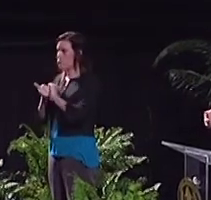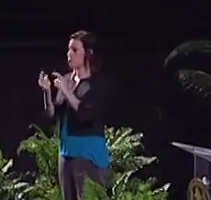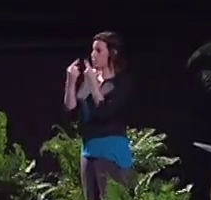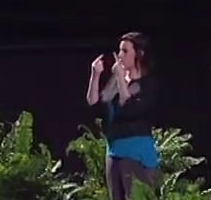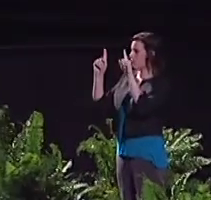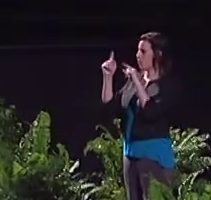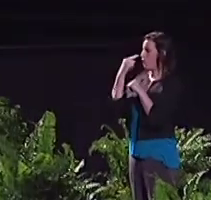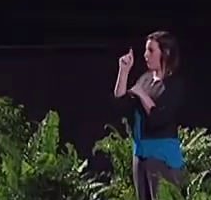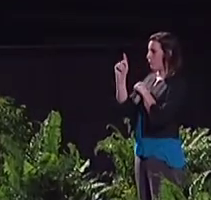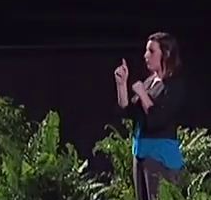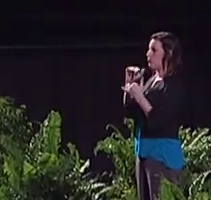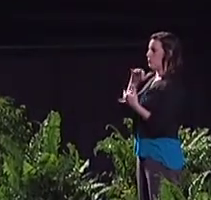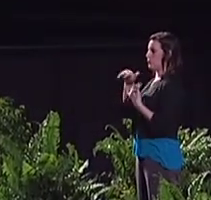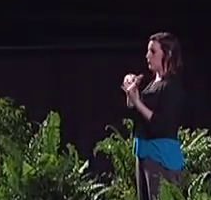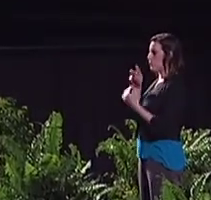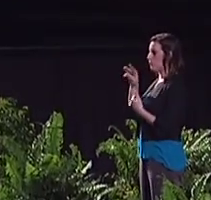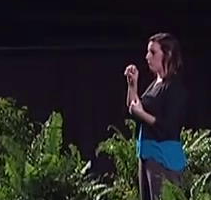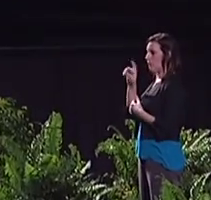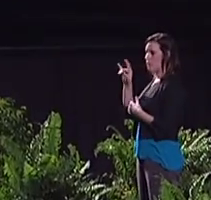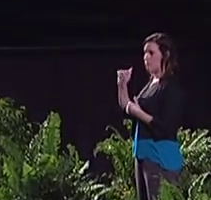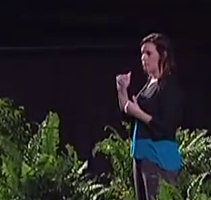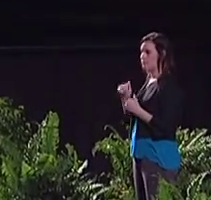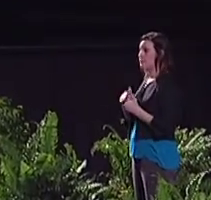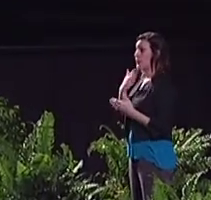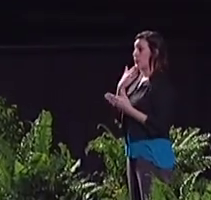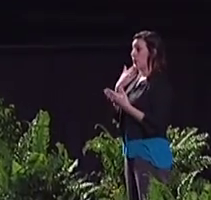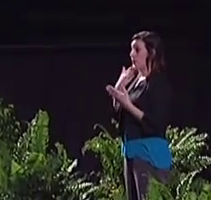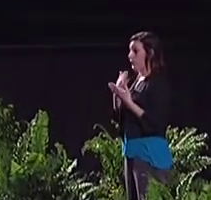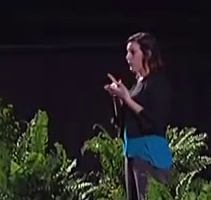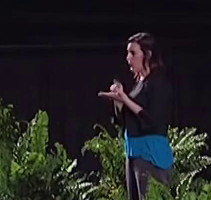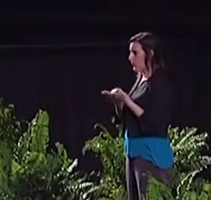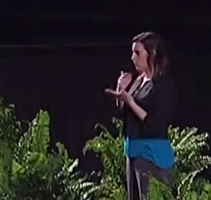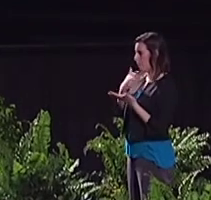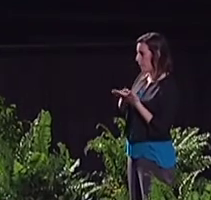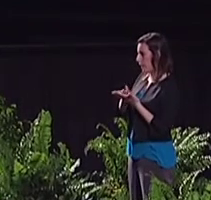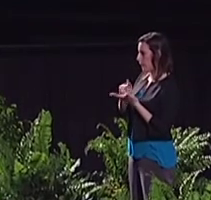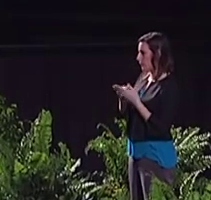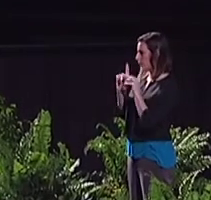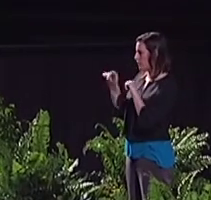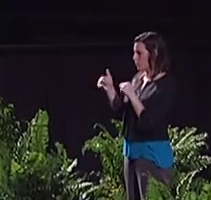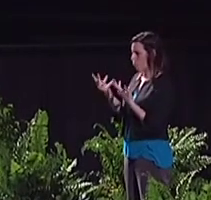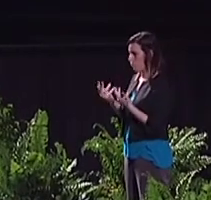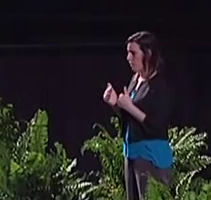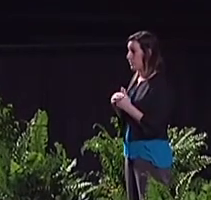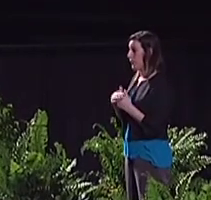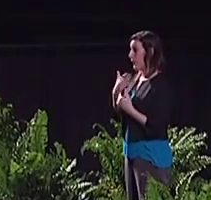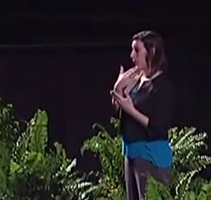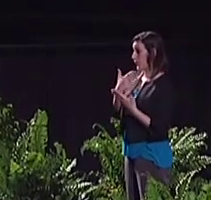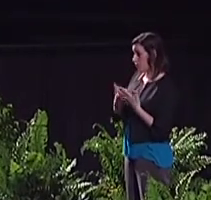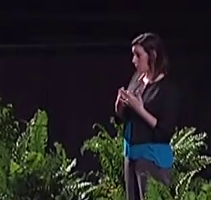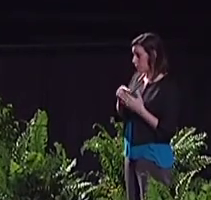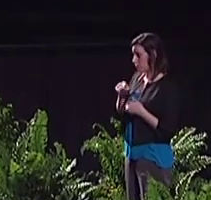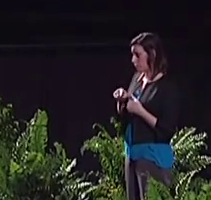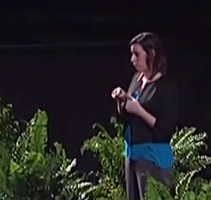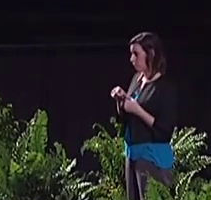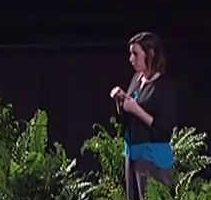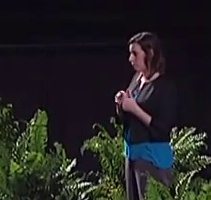success within social media. Well, the good news, bad news answer to that is that the good news is